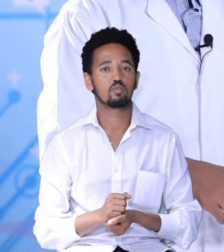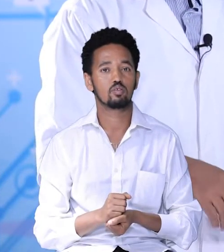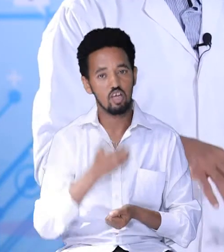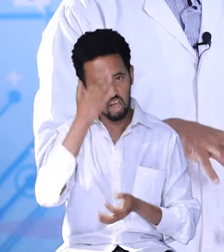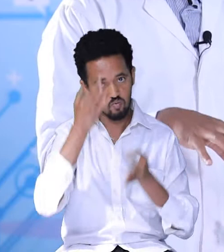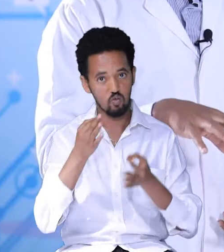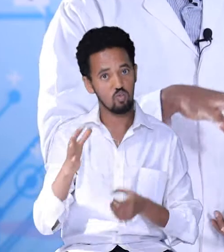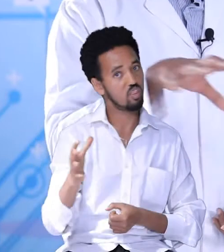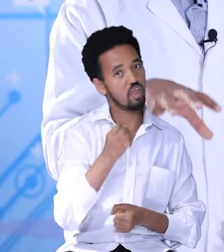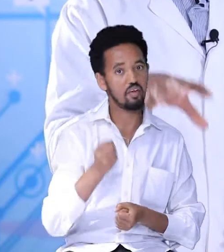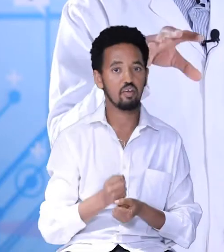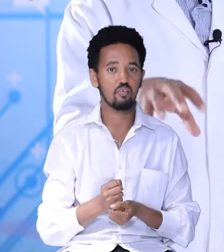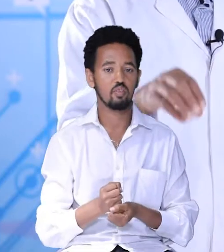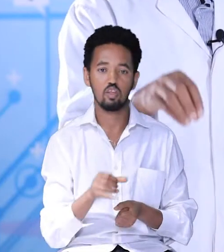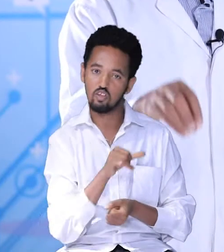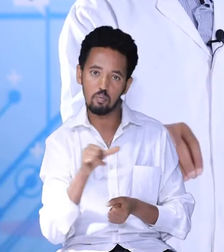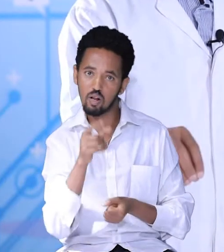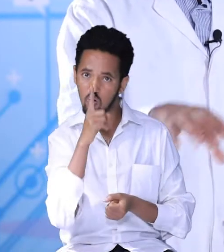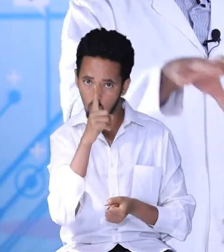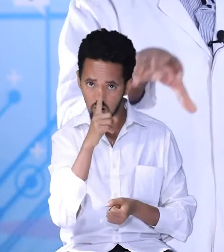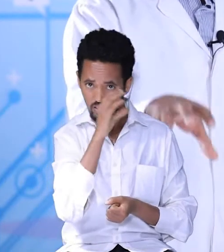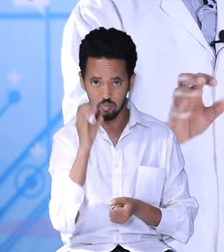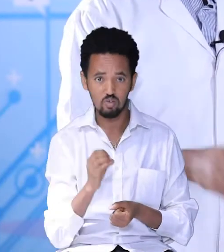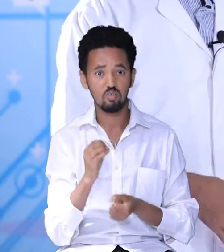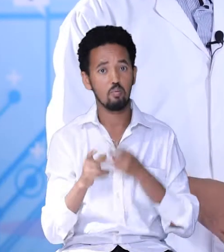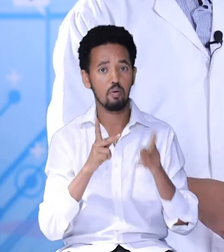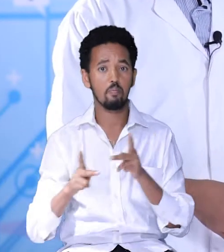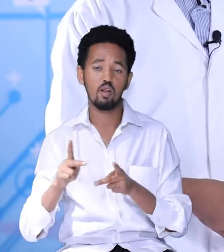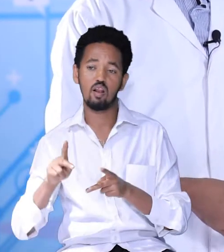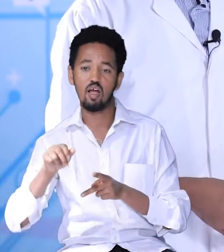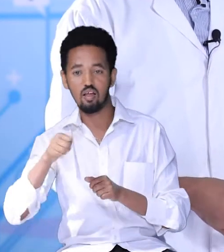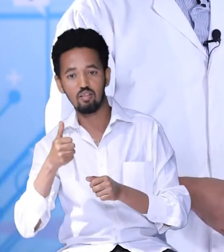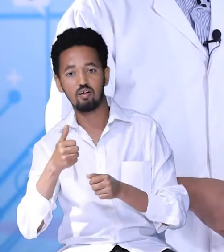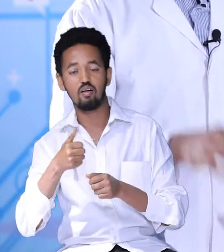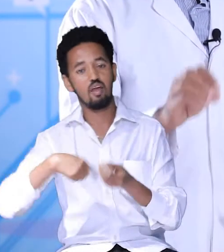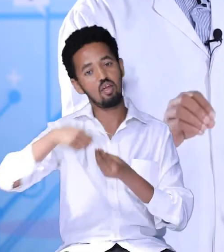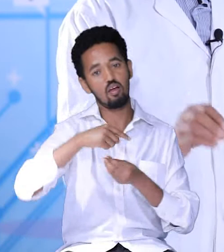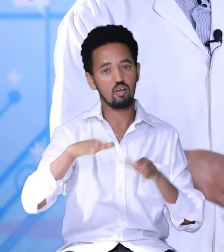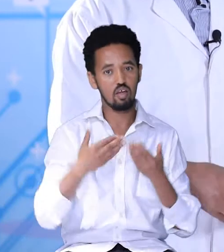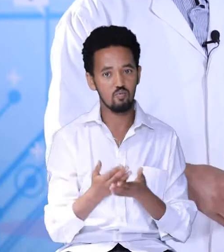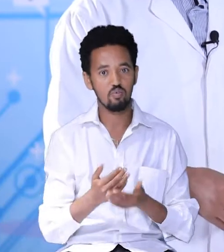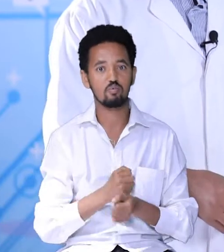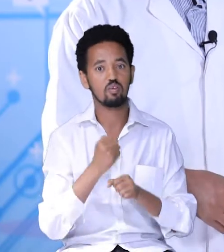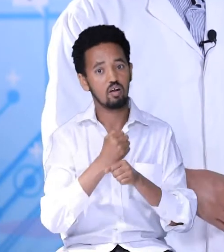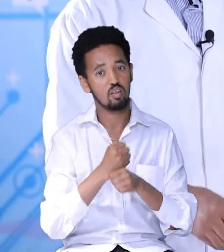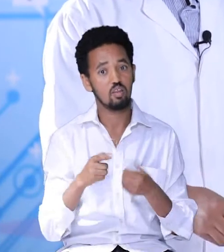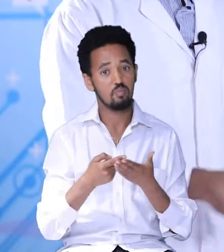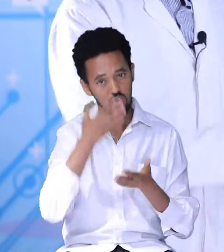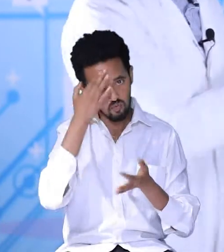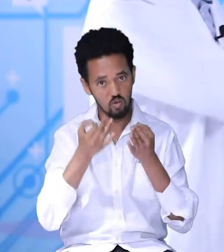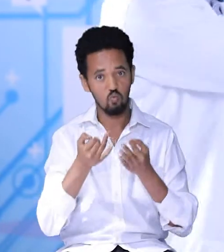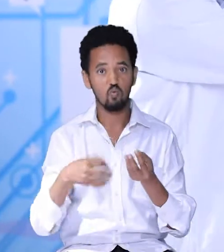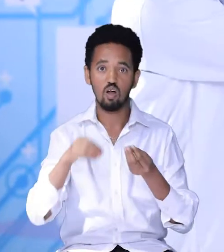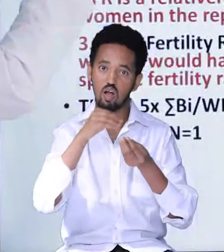If you take a sample of 1000 people from a given area and in a certain time, if you